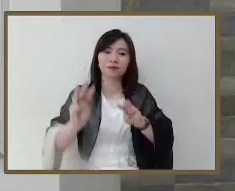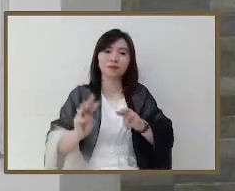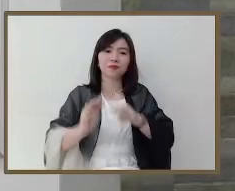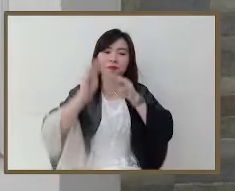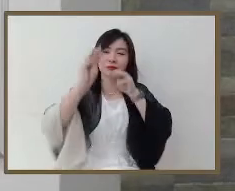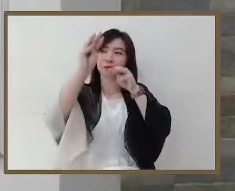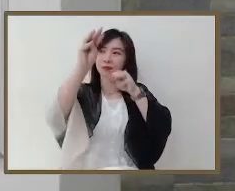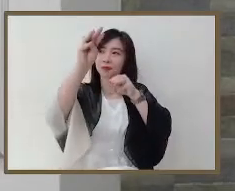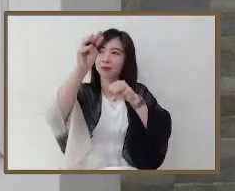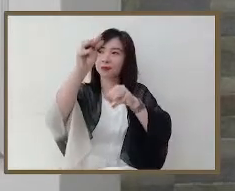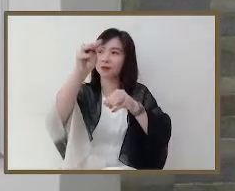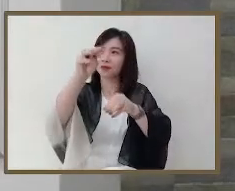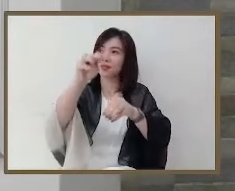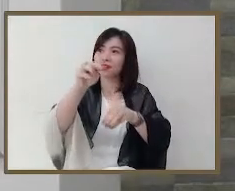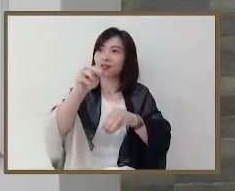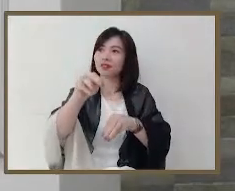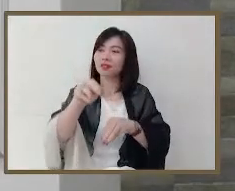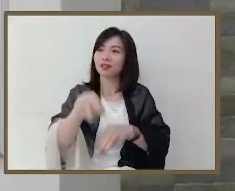Calvary's